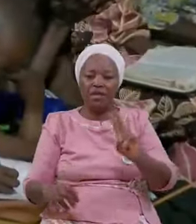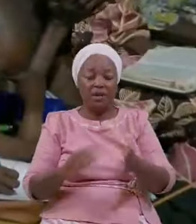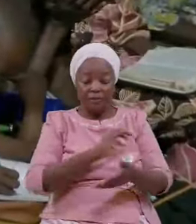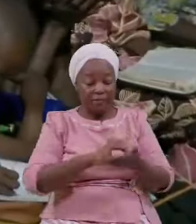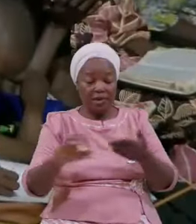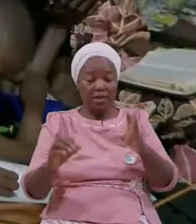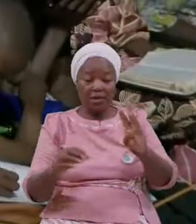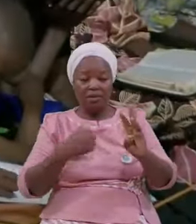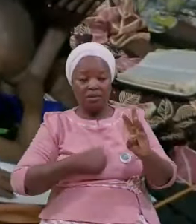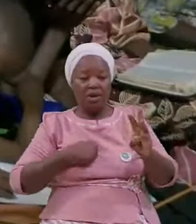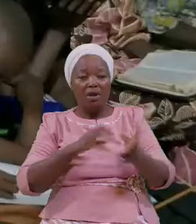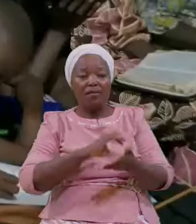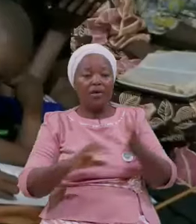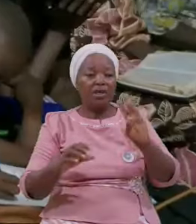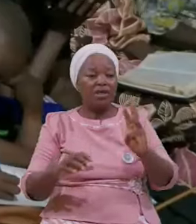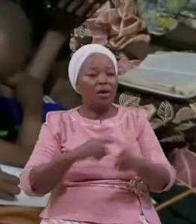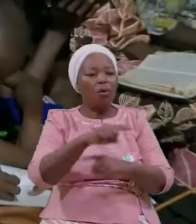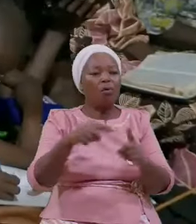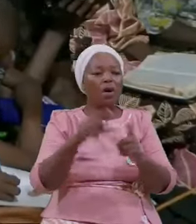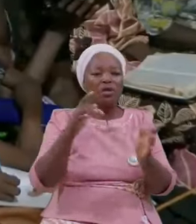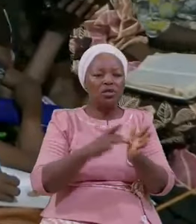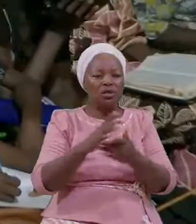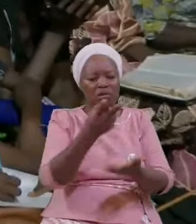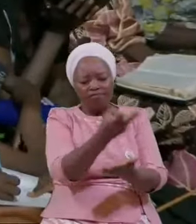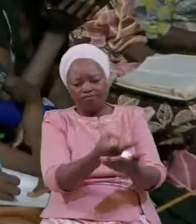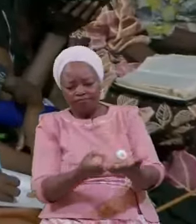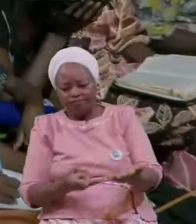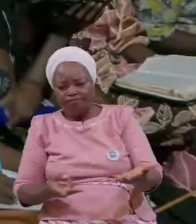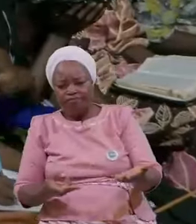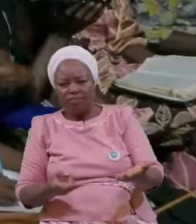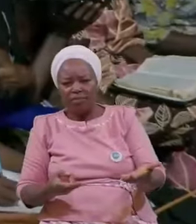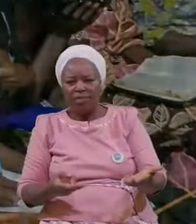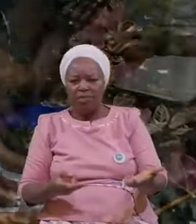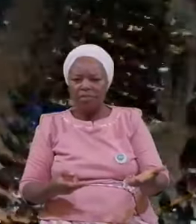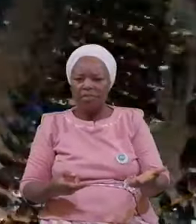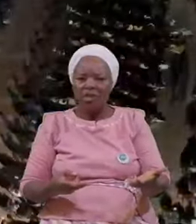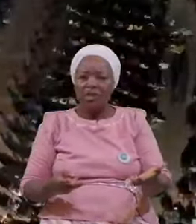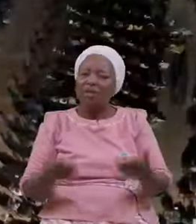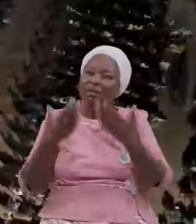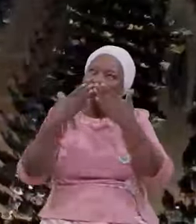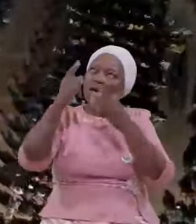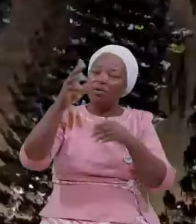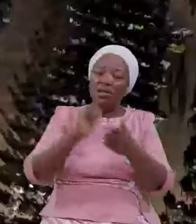Jesus saw him lie down there. Thank God, if you're lying down there helpless,